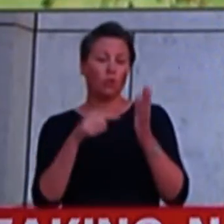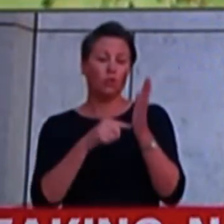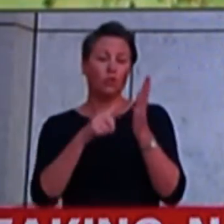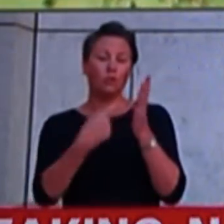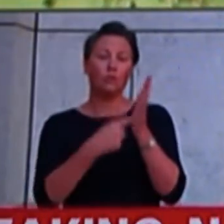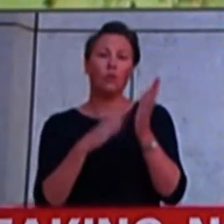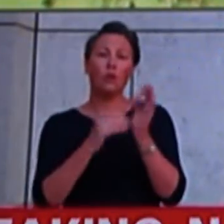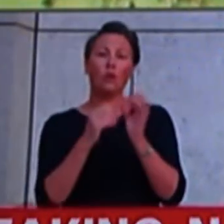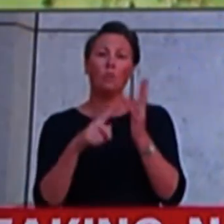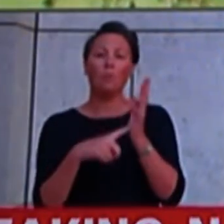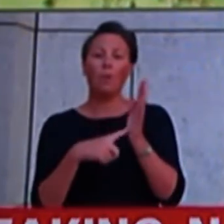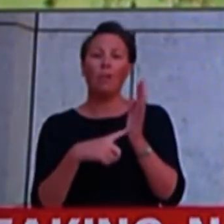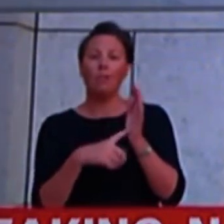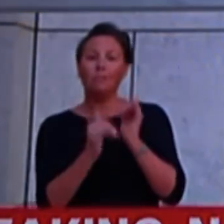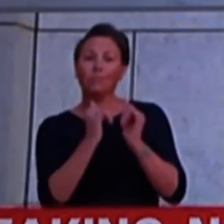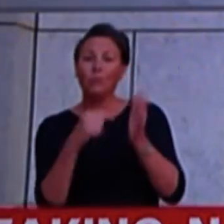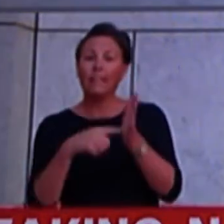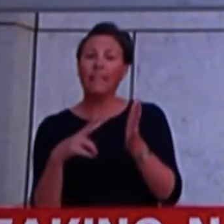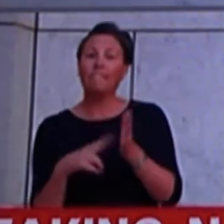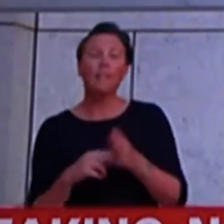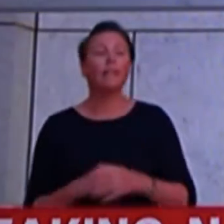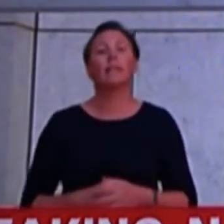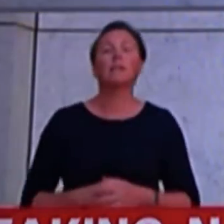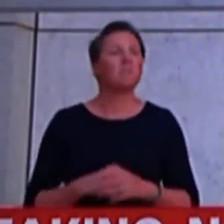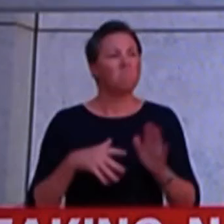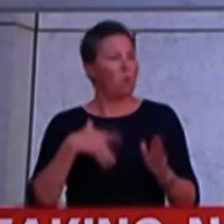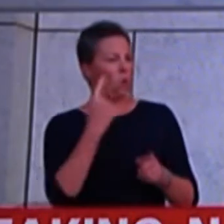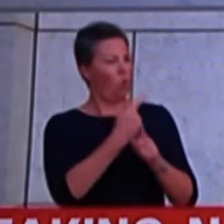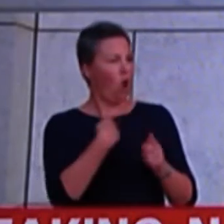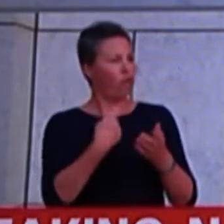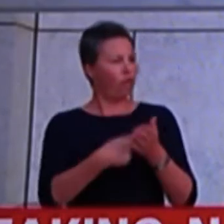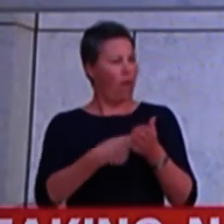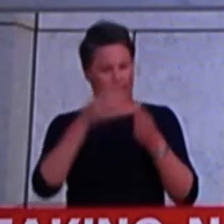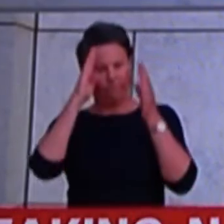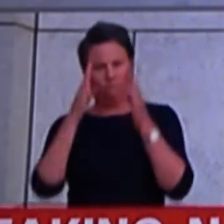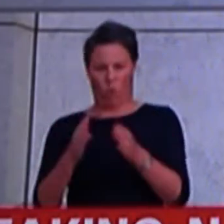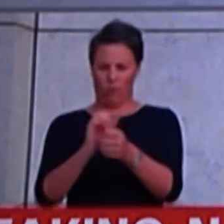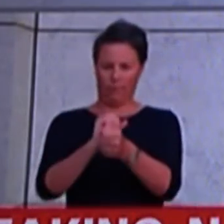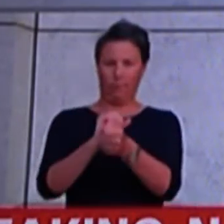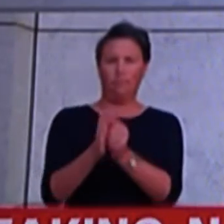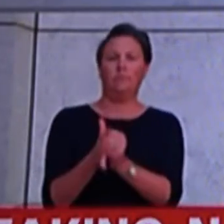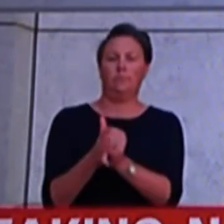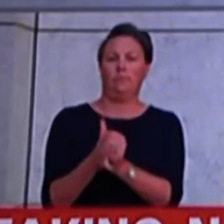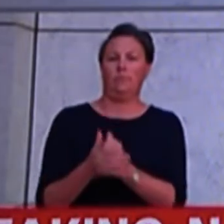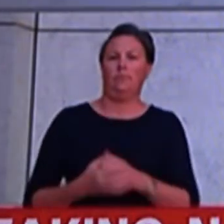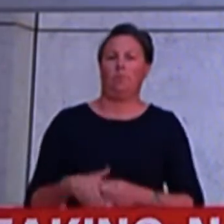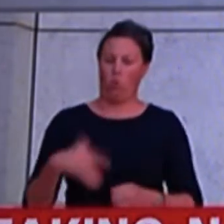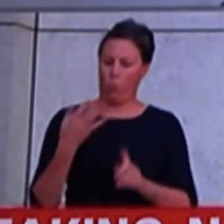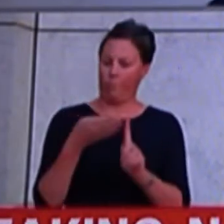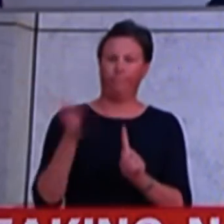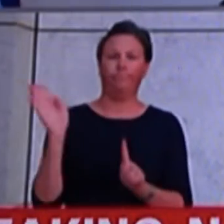his criticism of the government? Well, on this issue, I'm just going to remain focused on the actual bigger picture, and that's dealing with the coronavirus